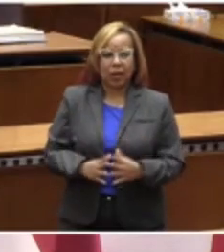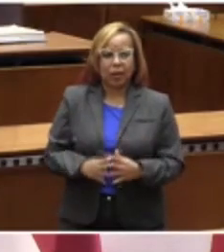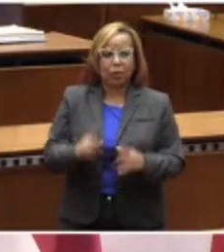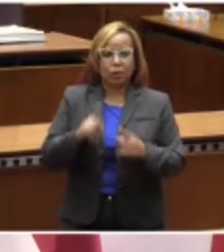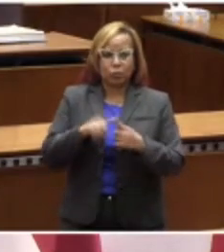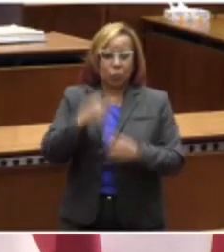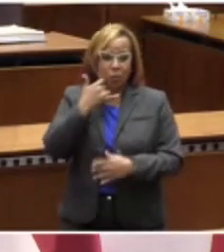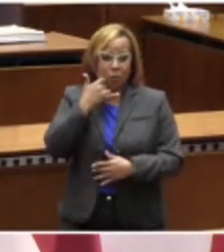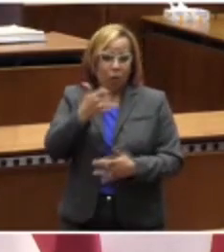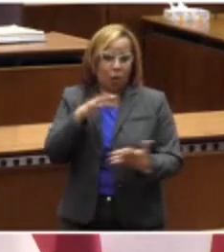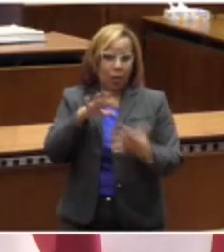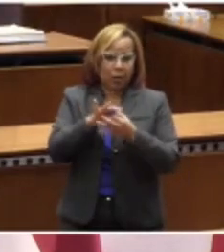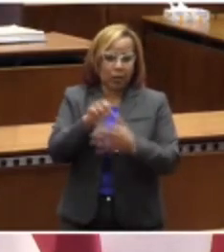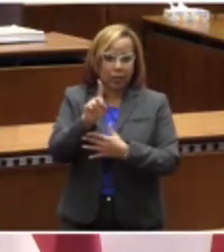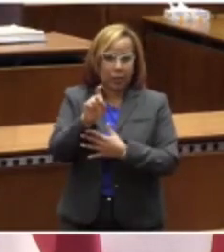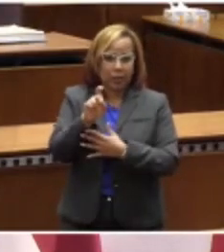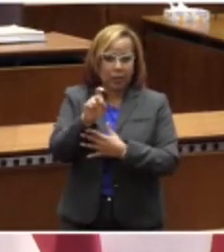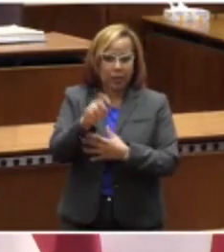to call in.